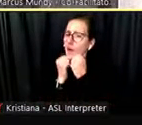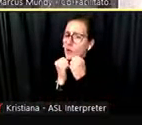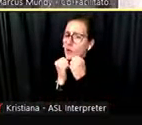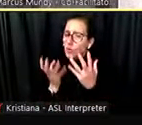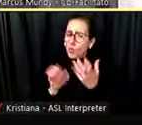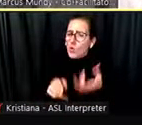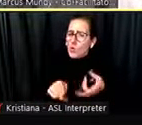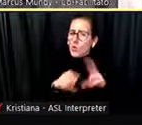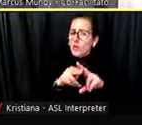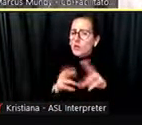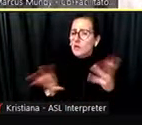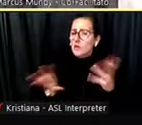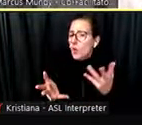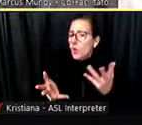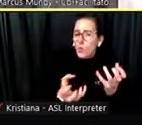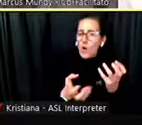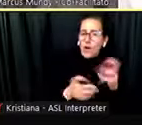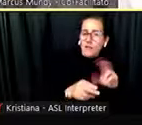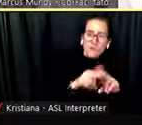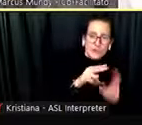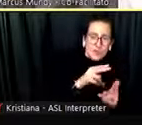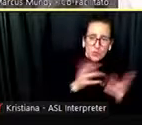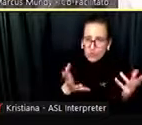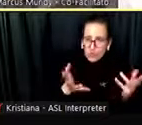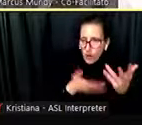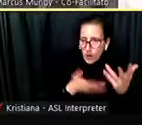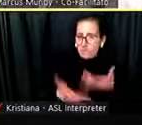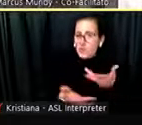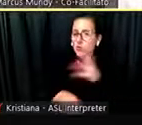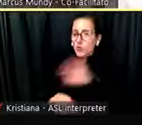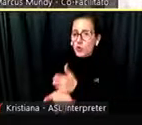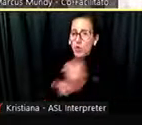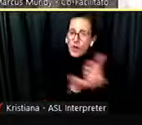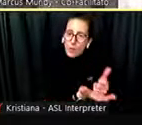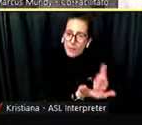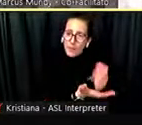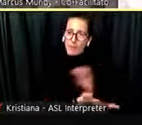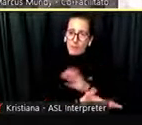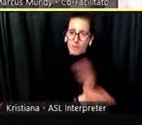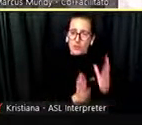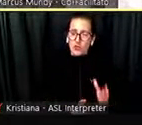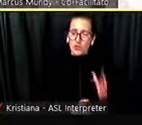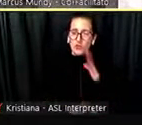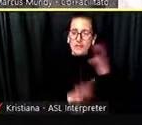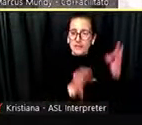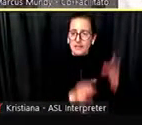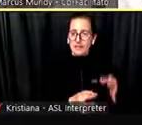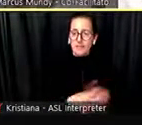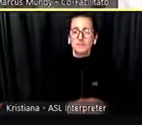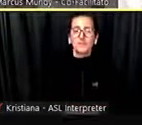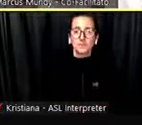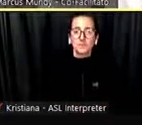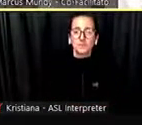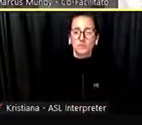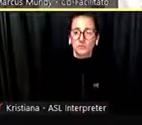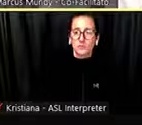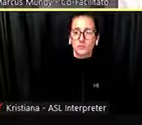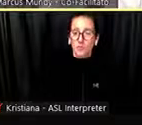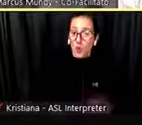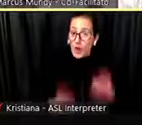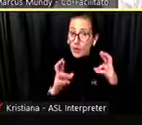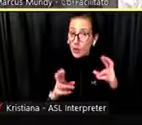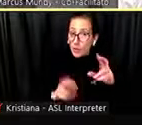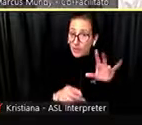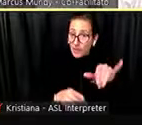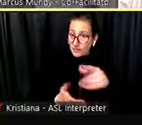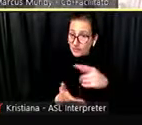So I hope by putting this slide up, though, it did respond to the individual who reached out to